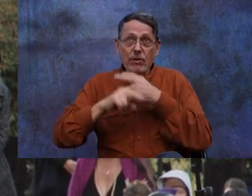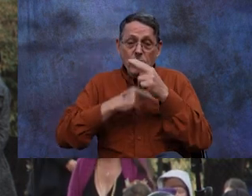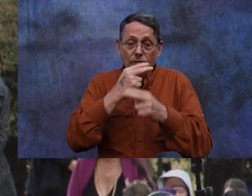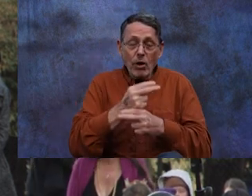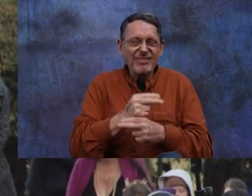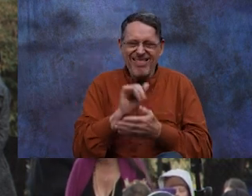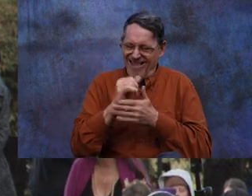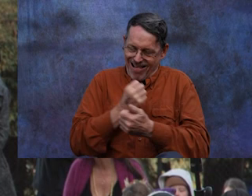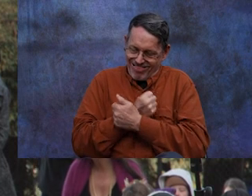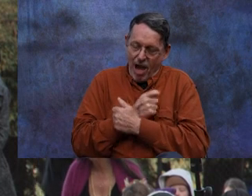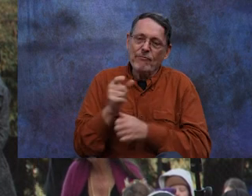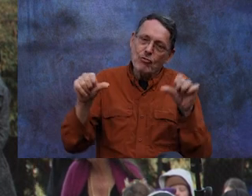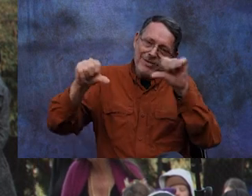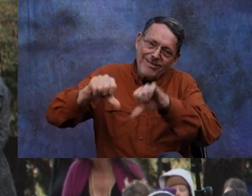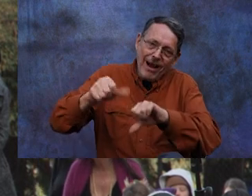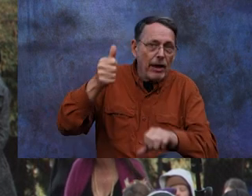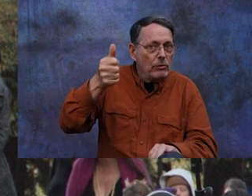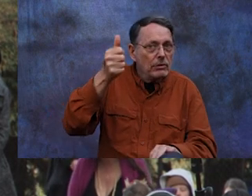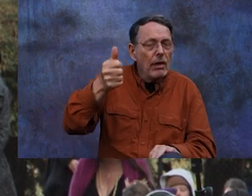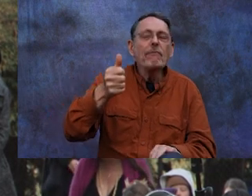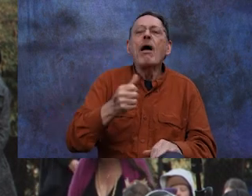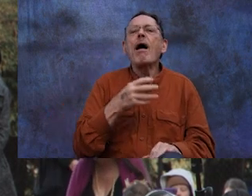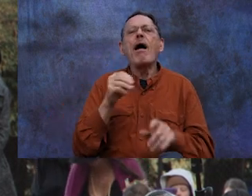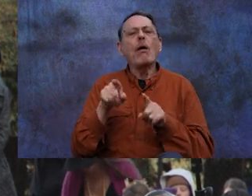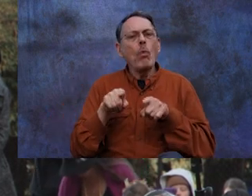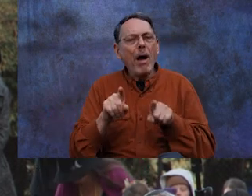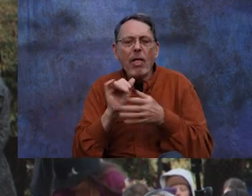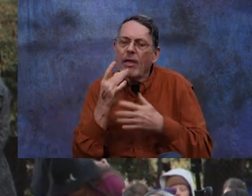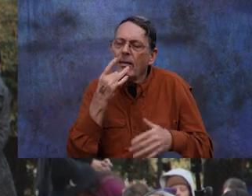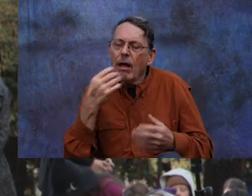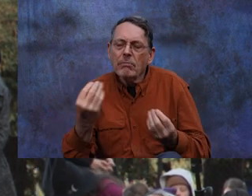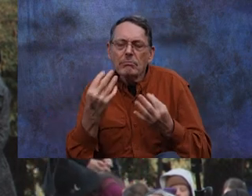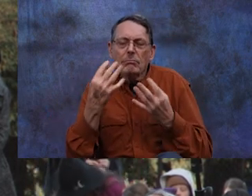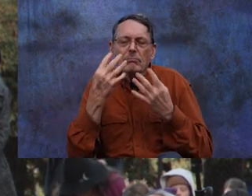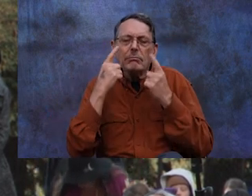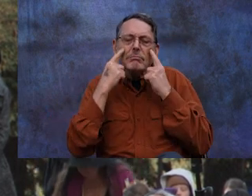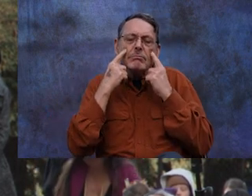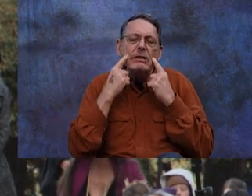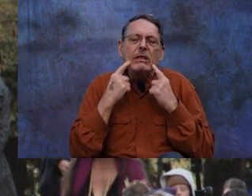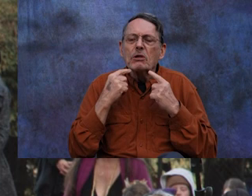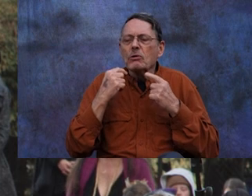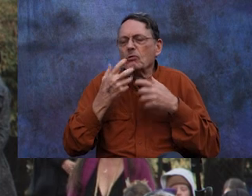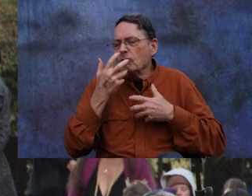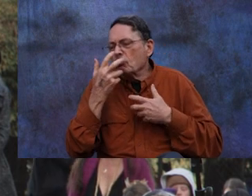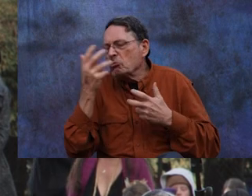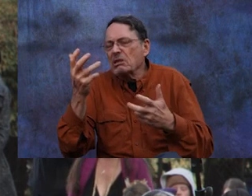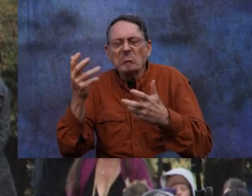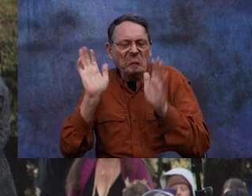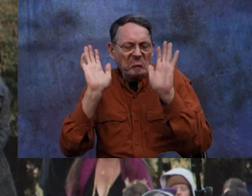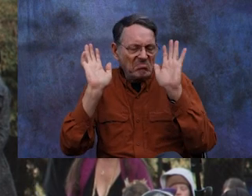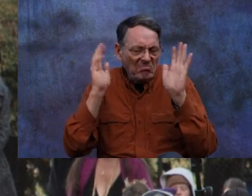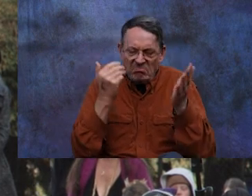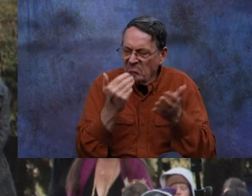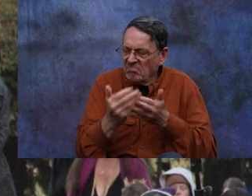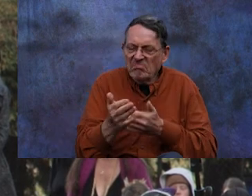you denied yourself. And as it bathes over you, if tears need to come, if screams need to come, let it, because that